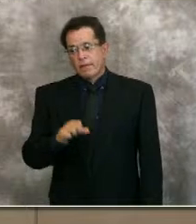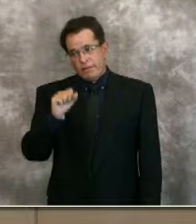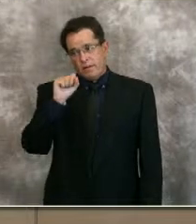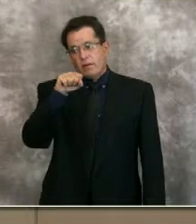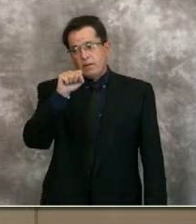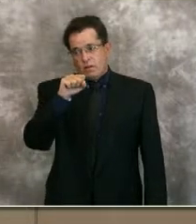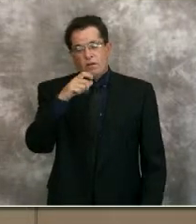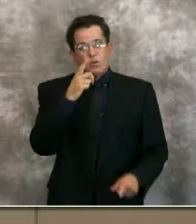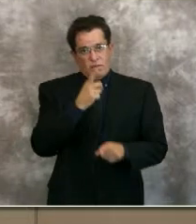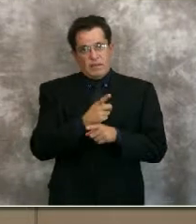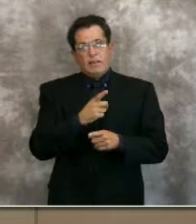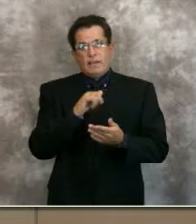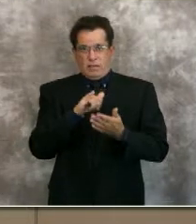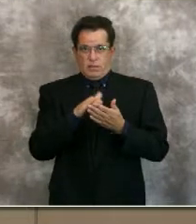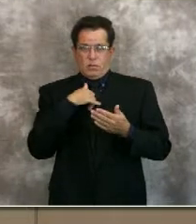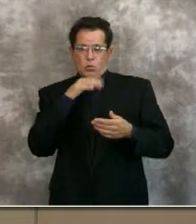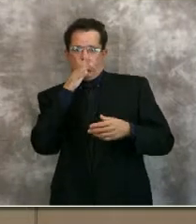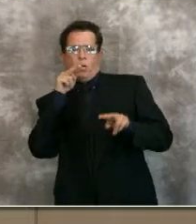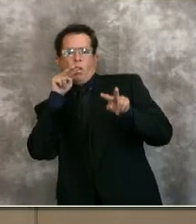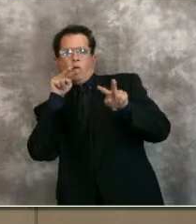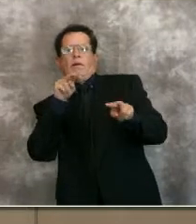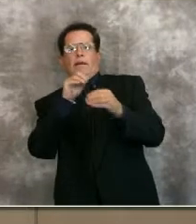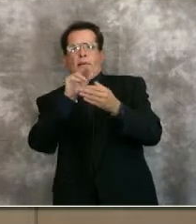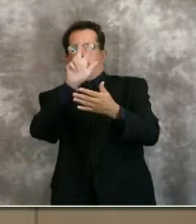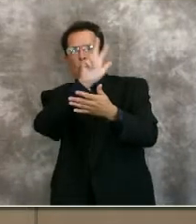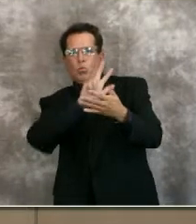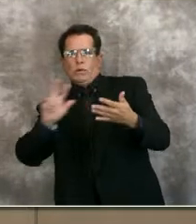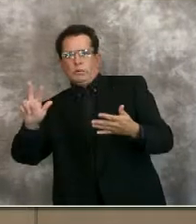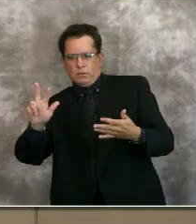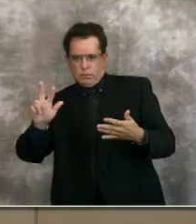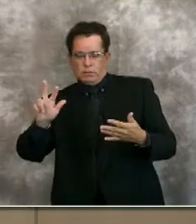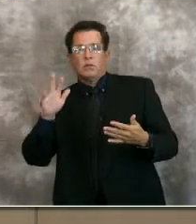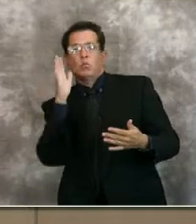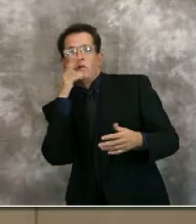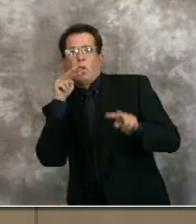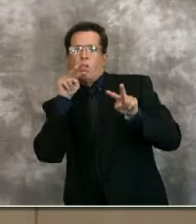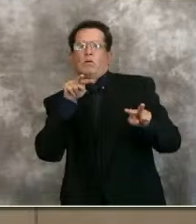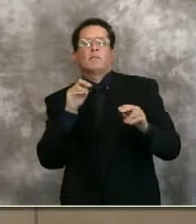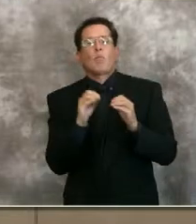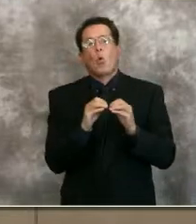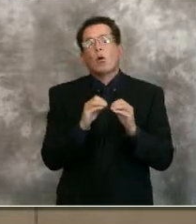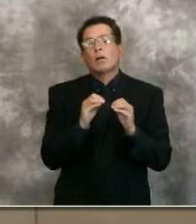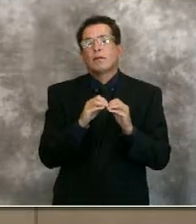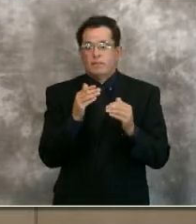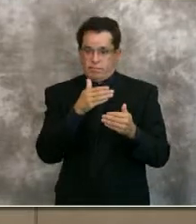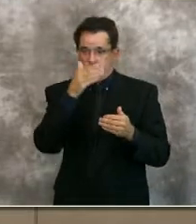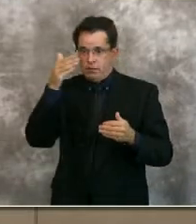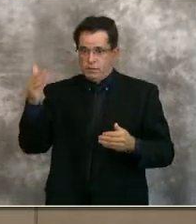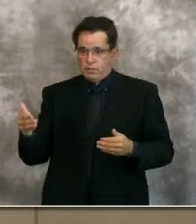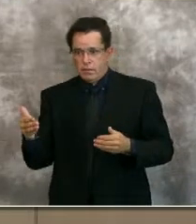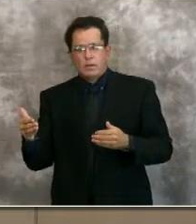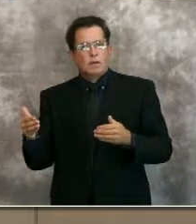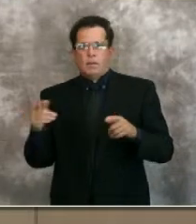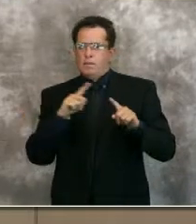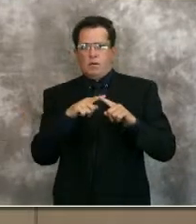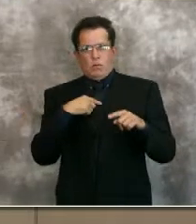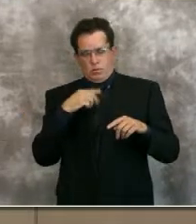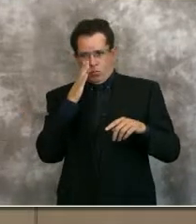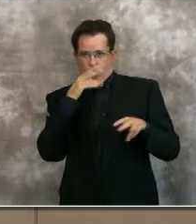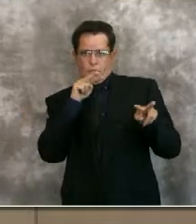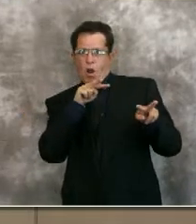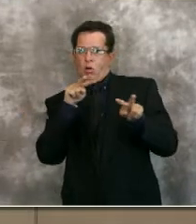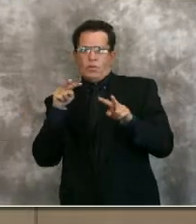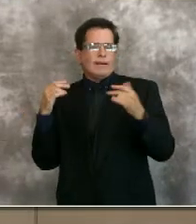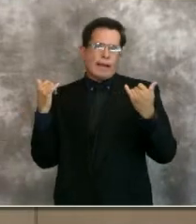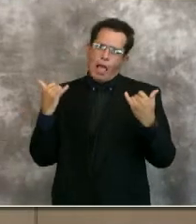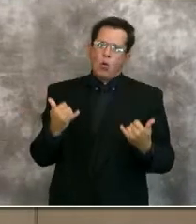in 3 weeks, that metric will be reassessed, but we won't wait until the 3 weeks. We monitor